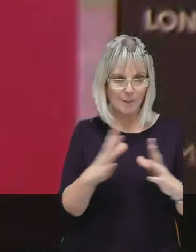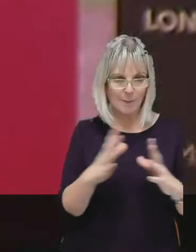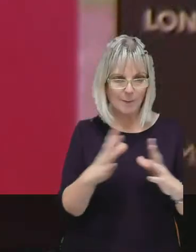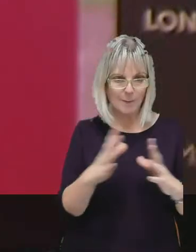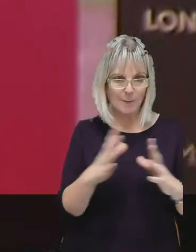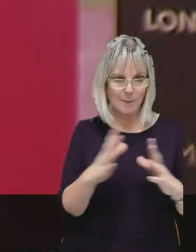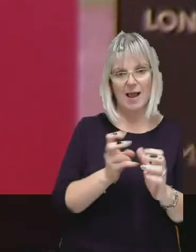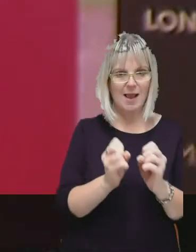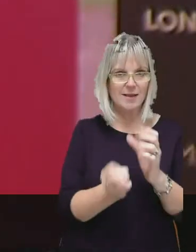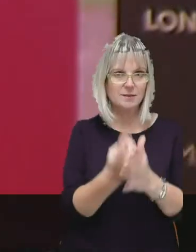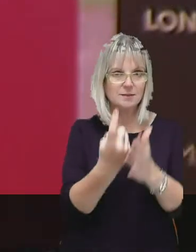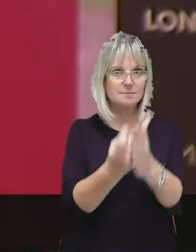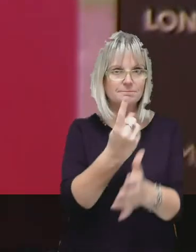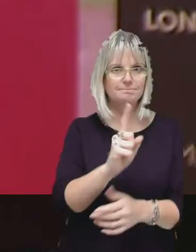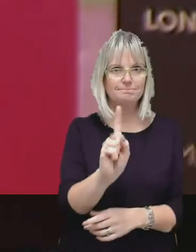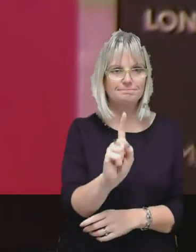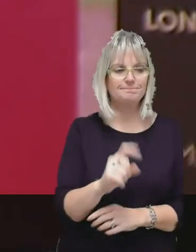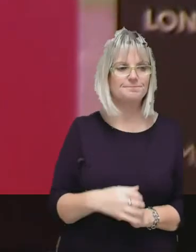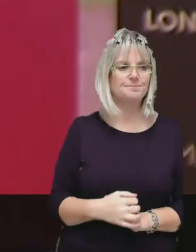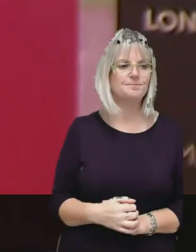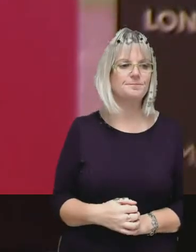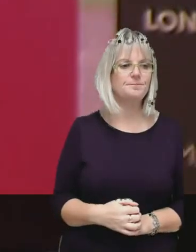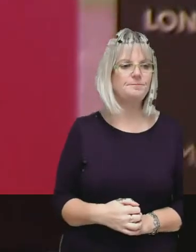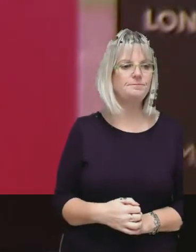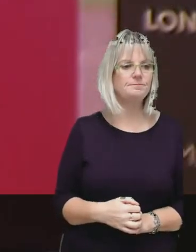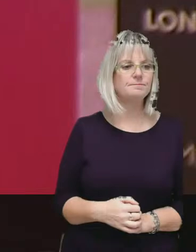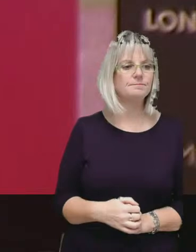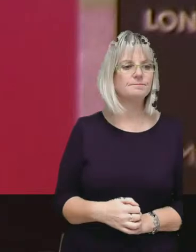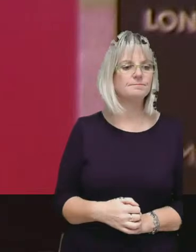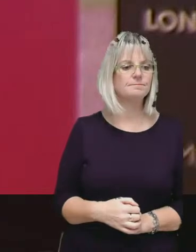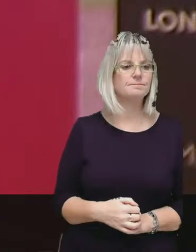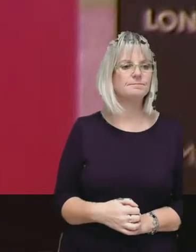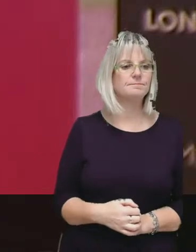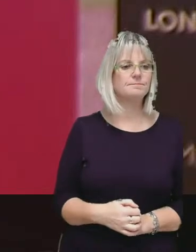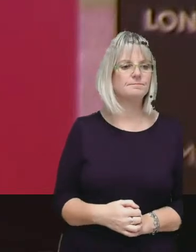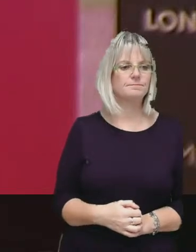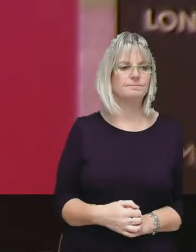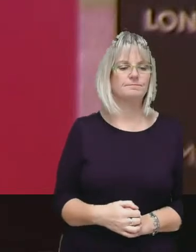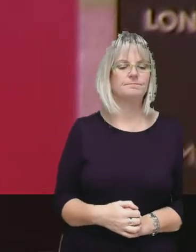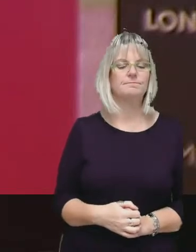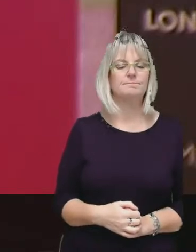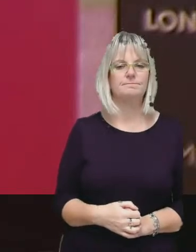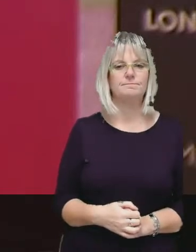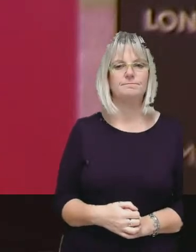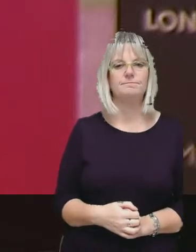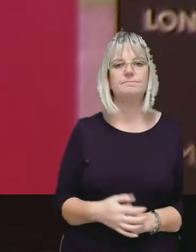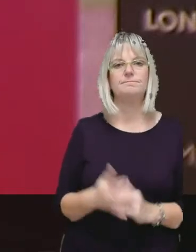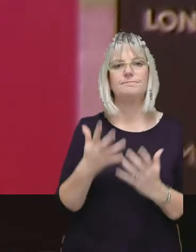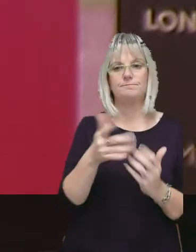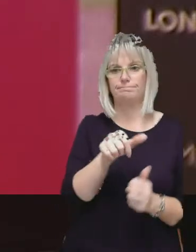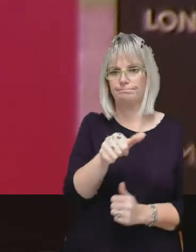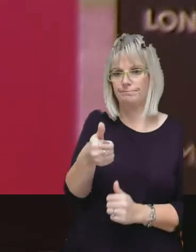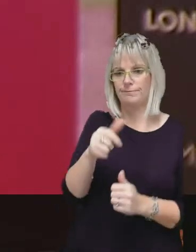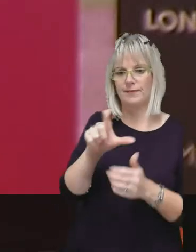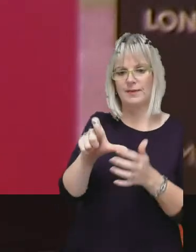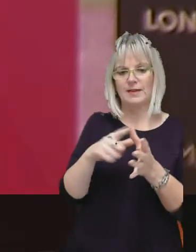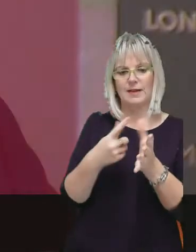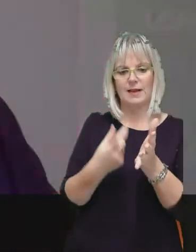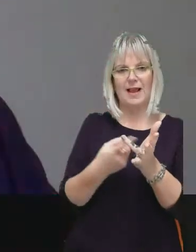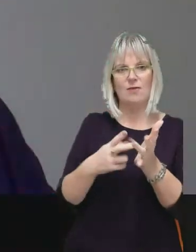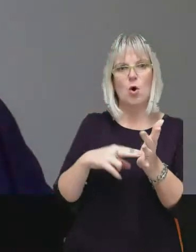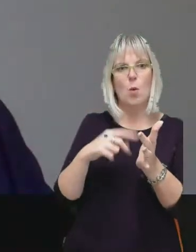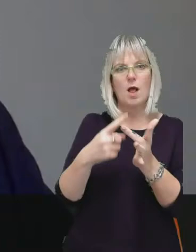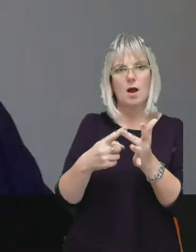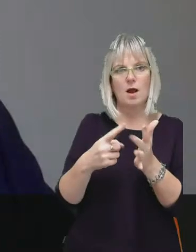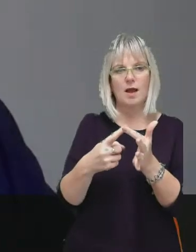you. Assembly Member Caroline Russell, your response, please. Thank you, Chair. And this is my